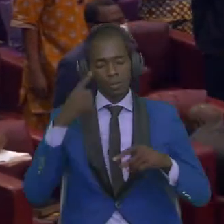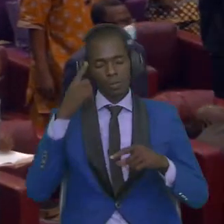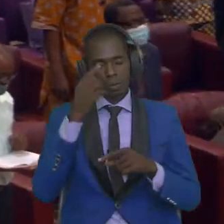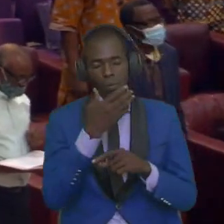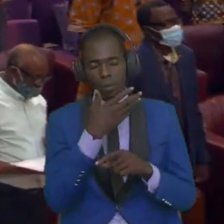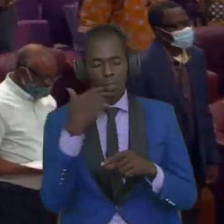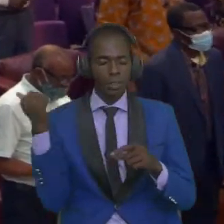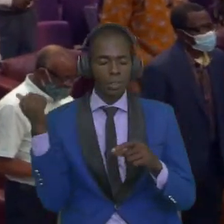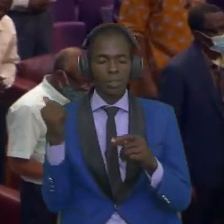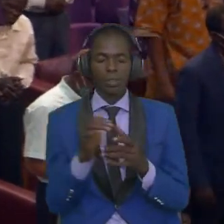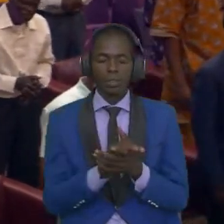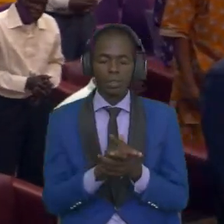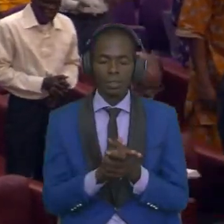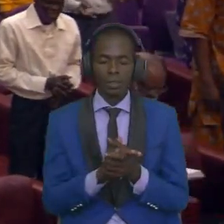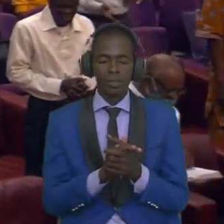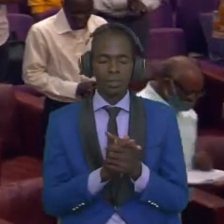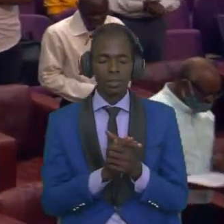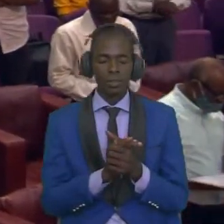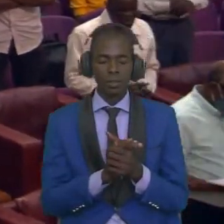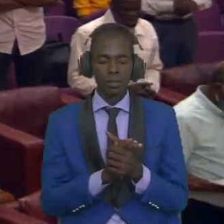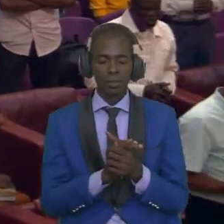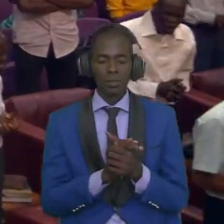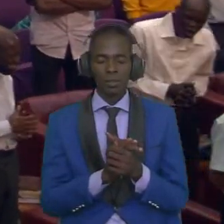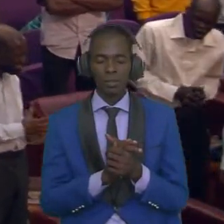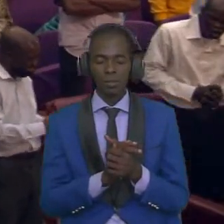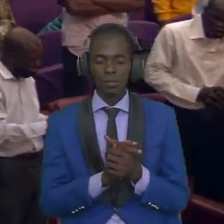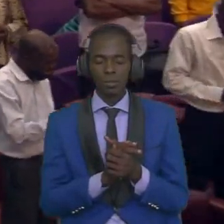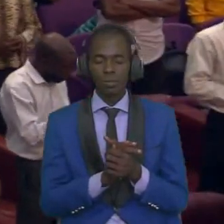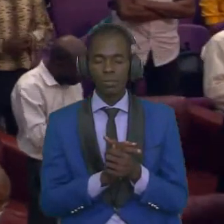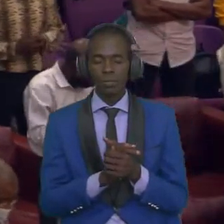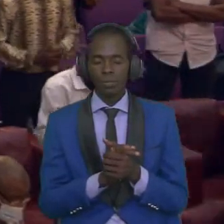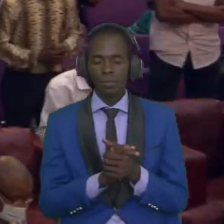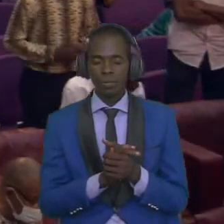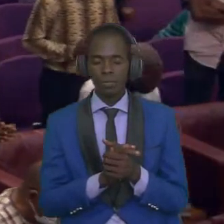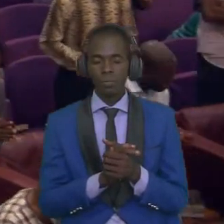the grace of God. The Bible says,